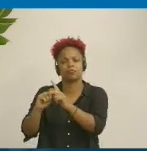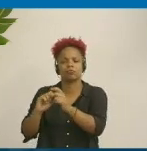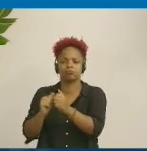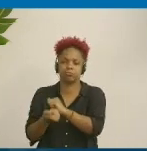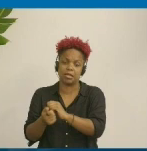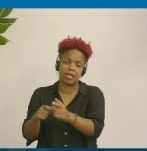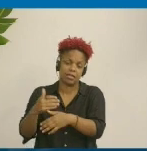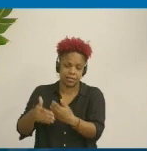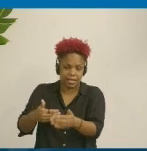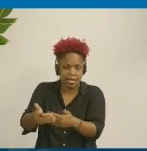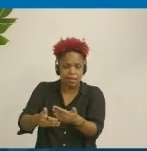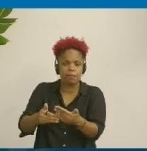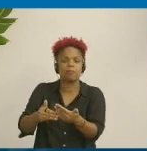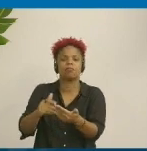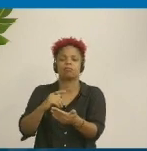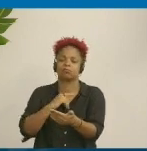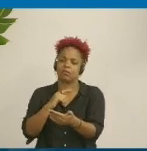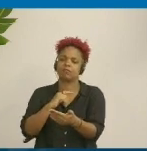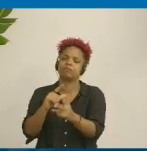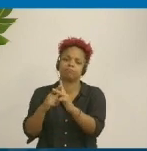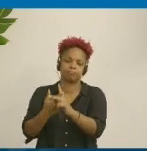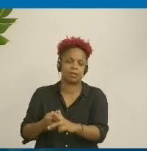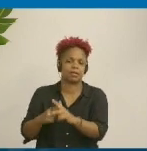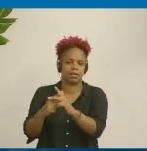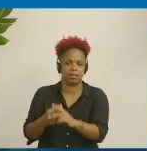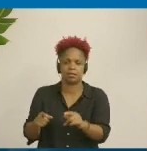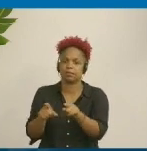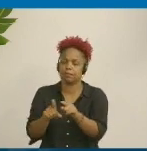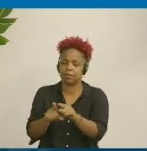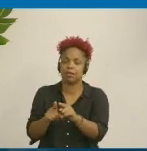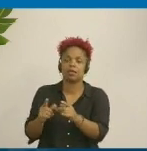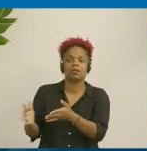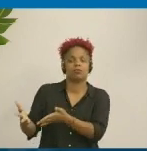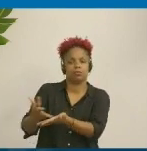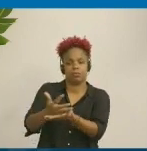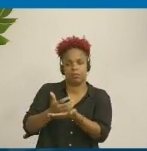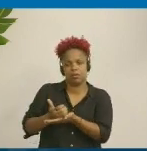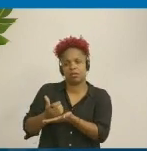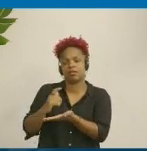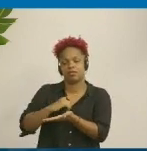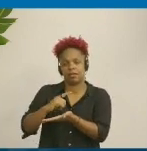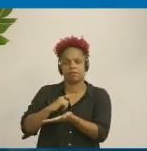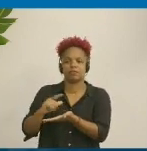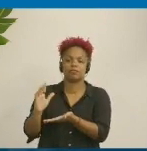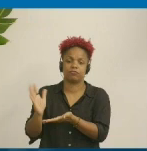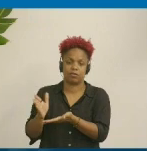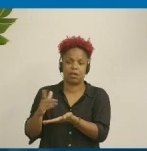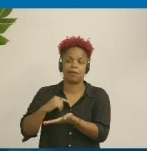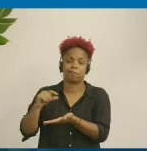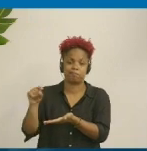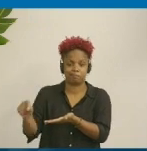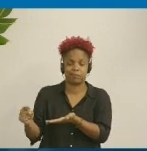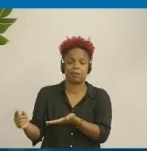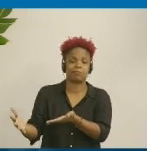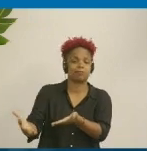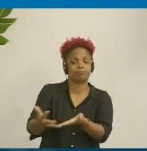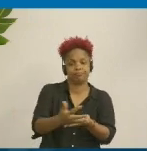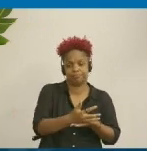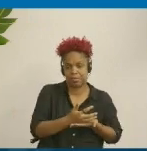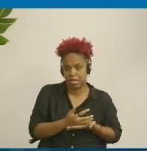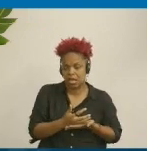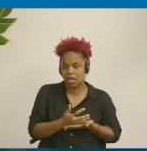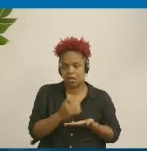large-scale data collection and processing platform will provide trends and anonymized data that